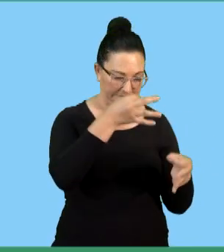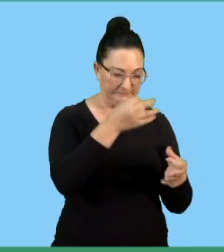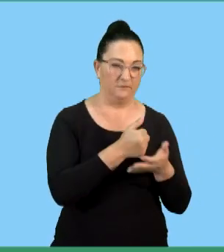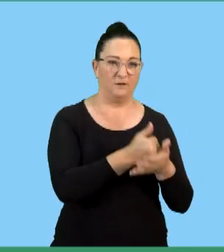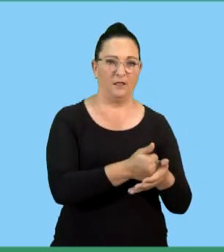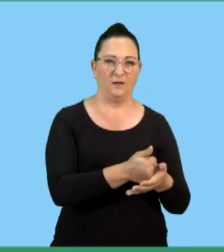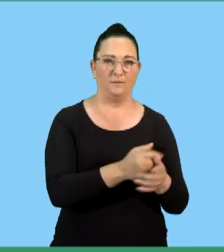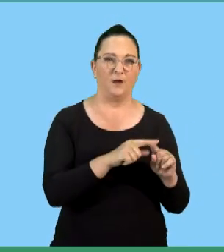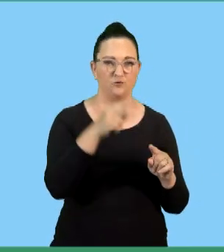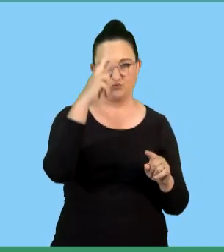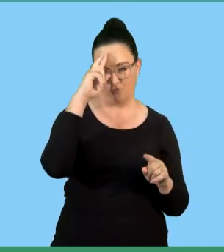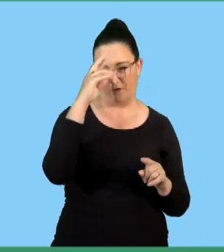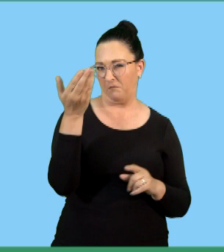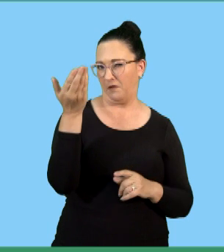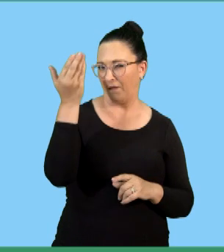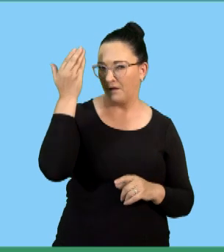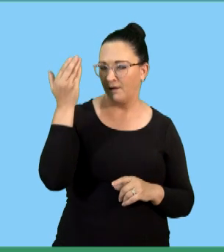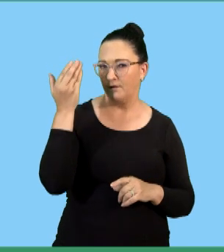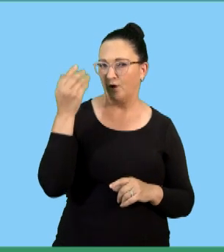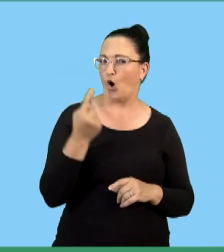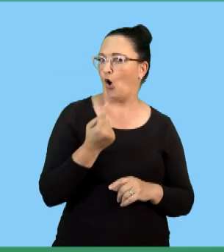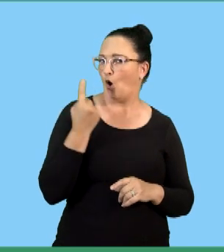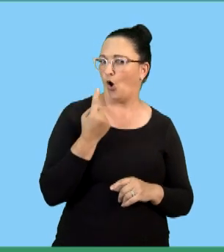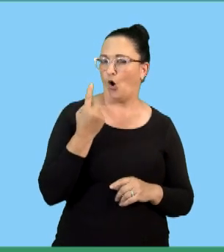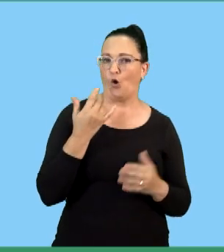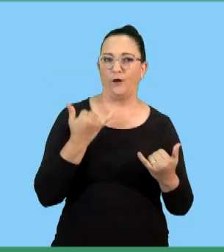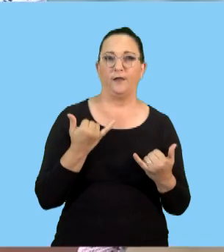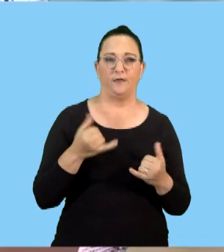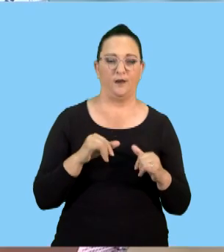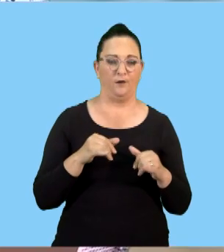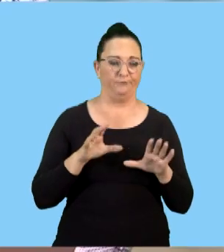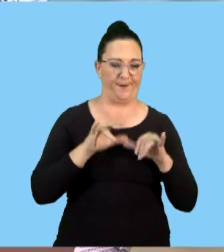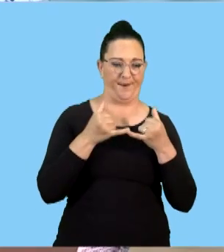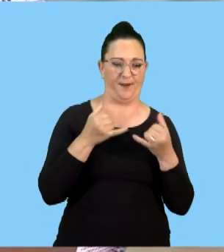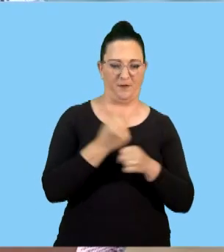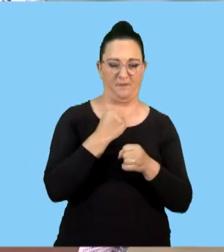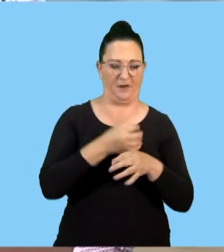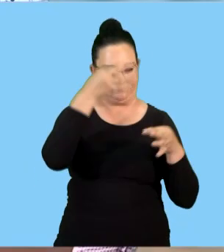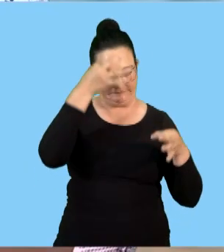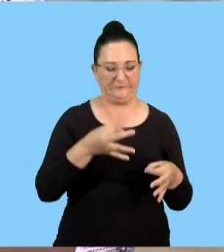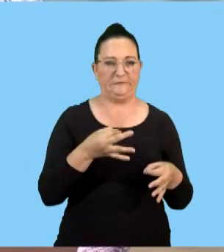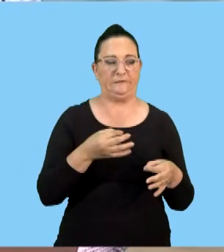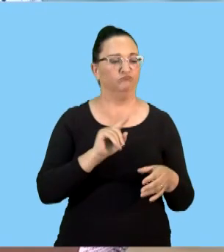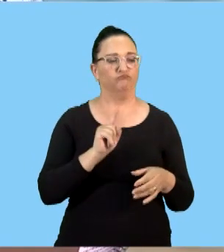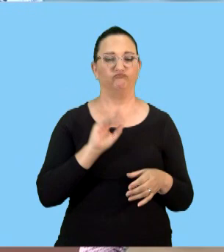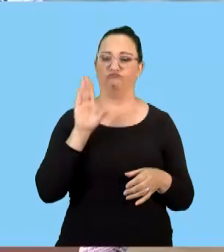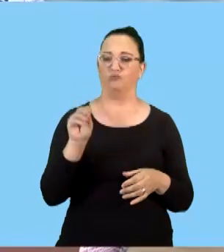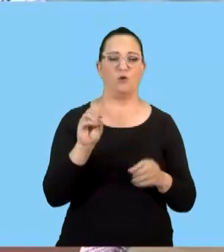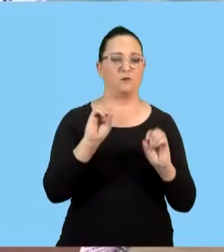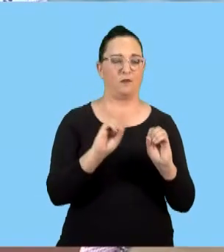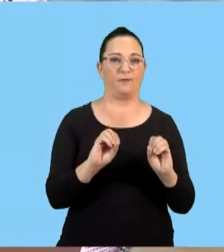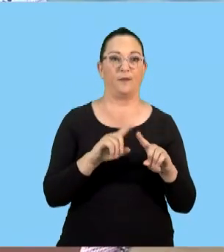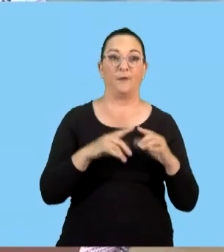making. Remember, back in the days, you'd have only the employer who makes the final decision without consulting anybody